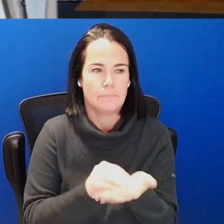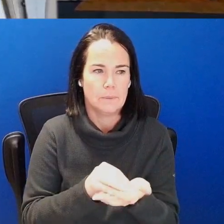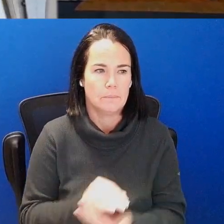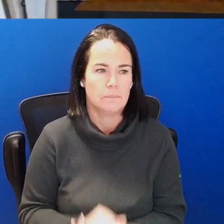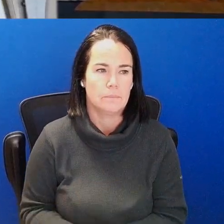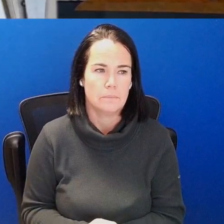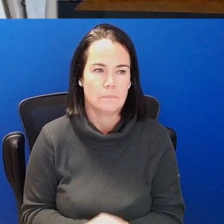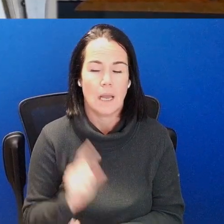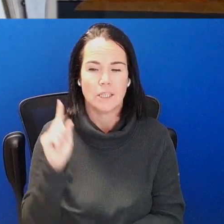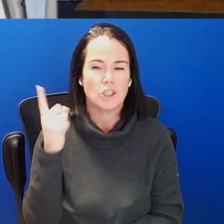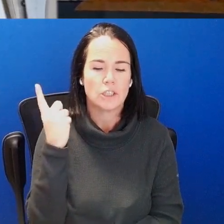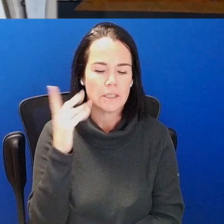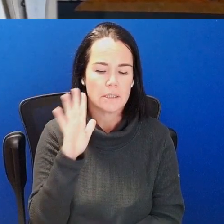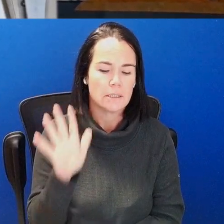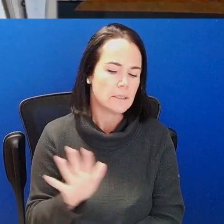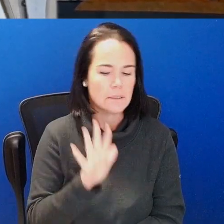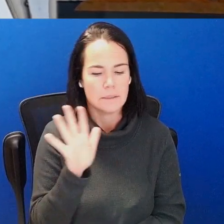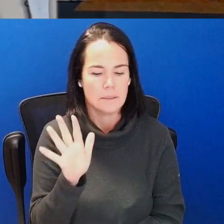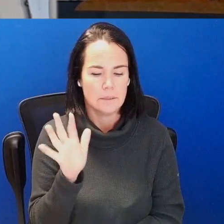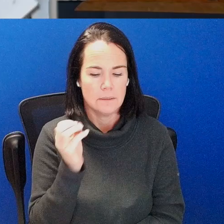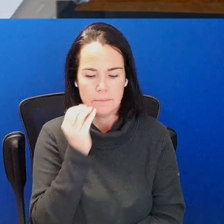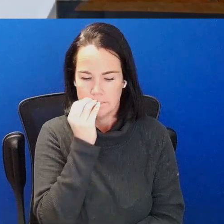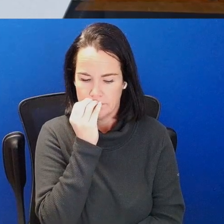down. I just